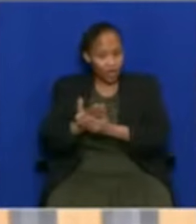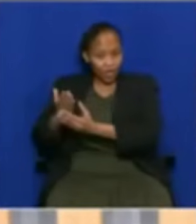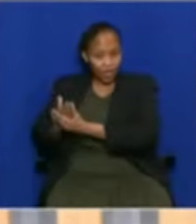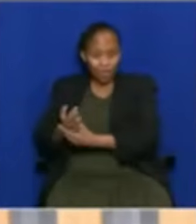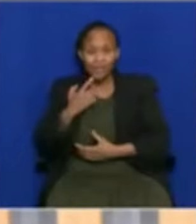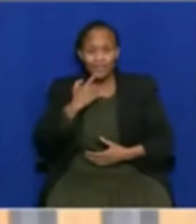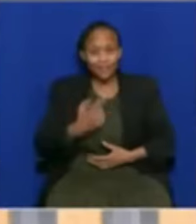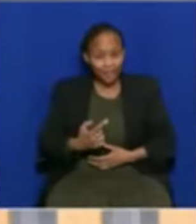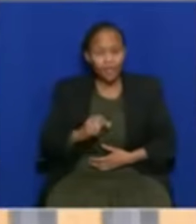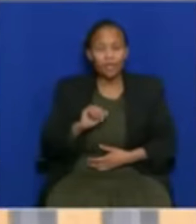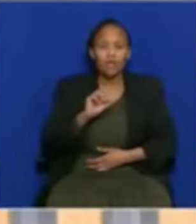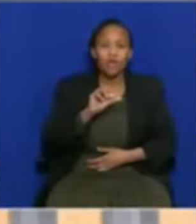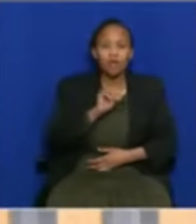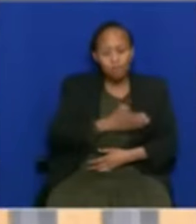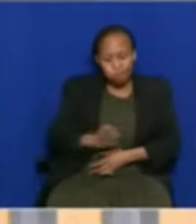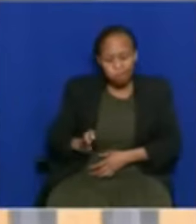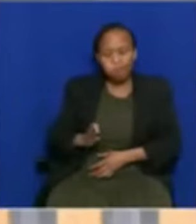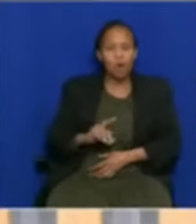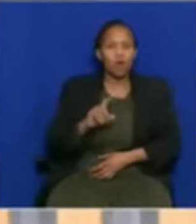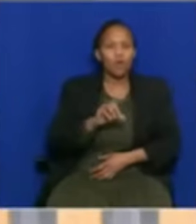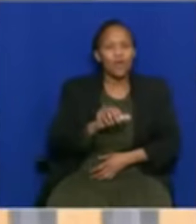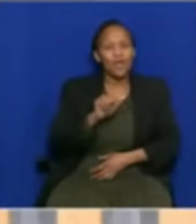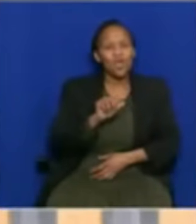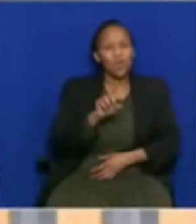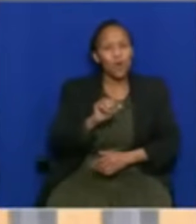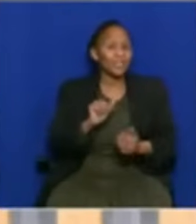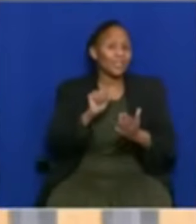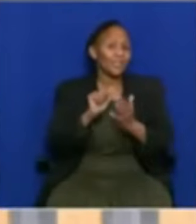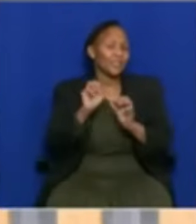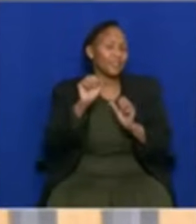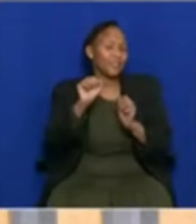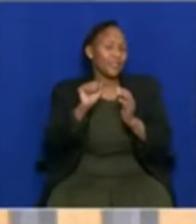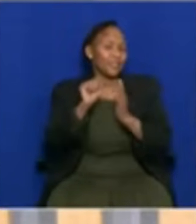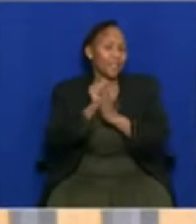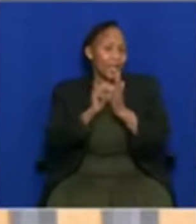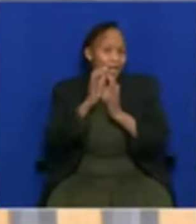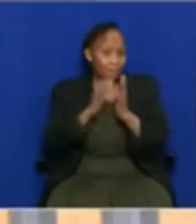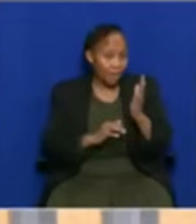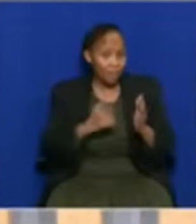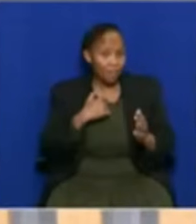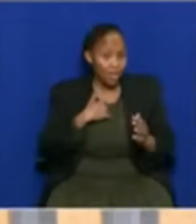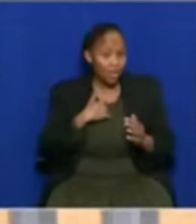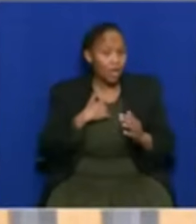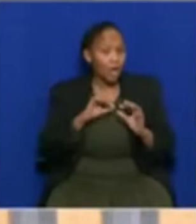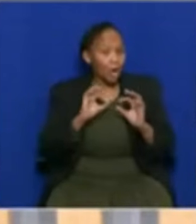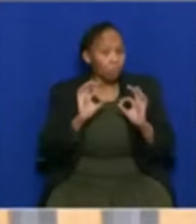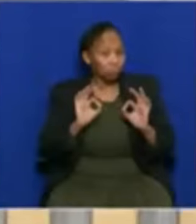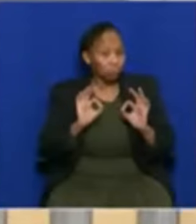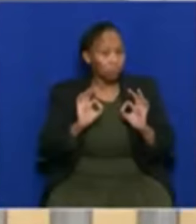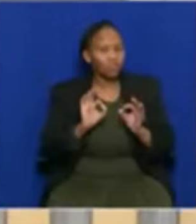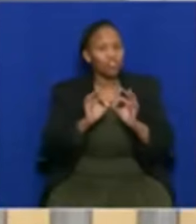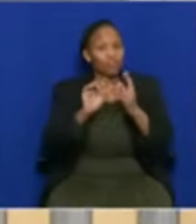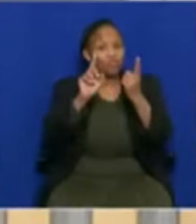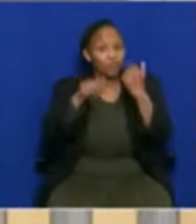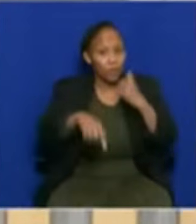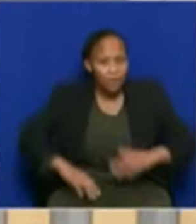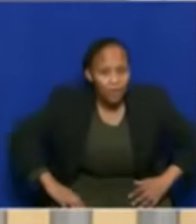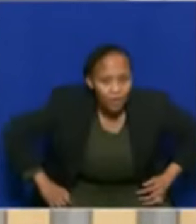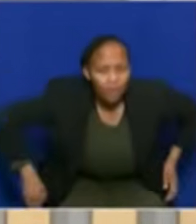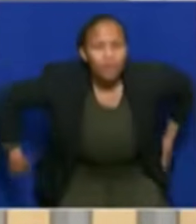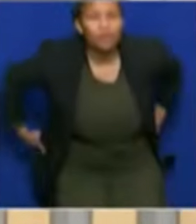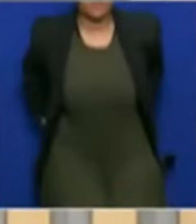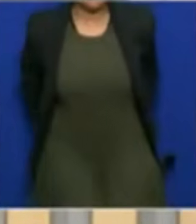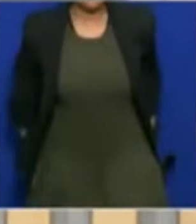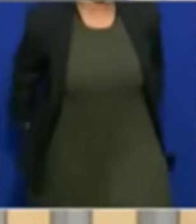Yes. Is that your testimony? Am I recollecting it correctly? I just want to get more clarity before. Just repeat that slowly